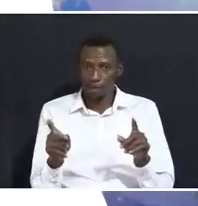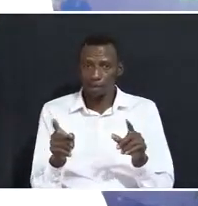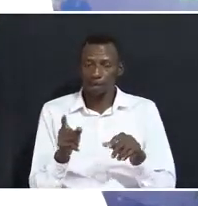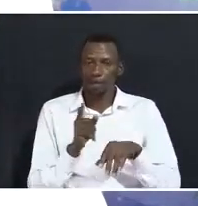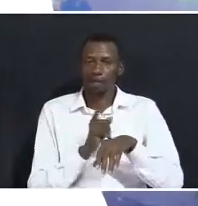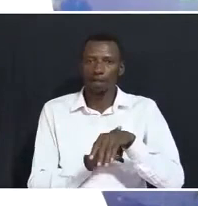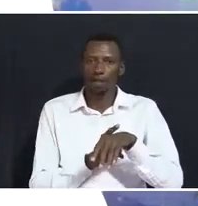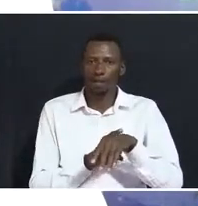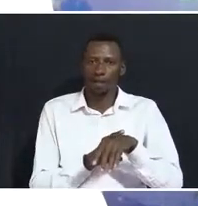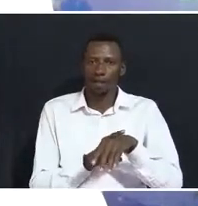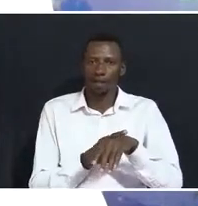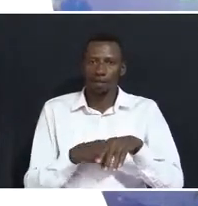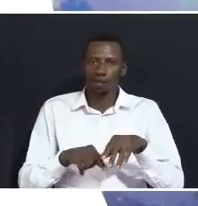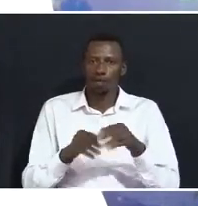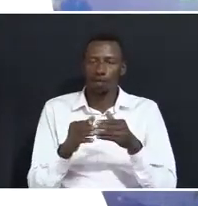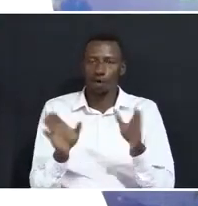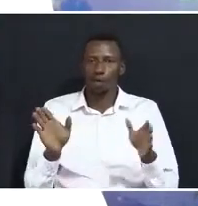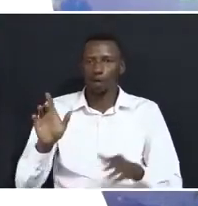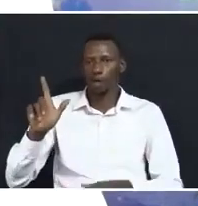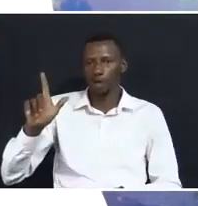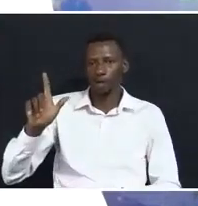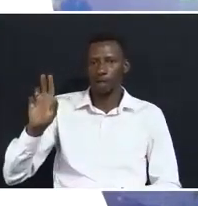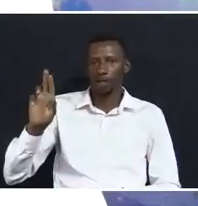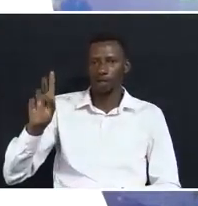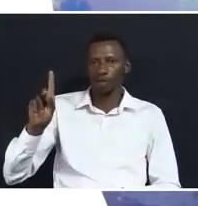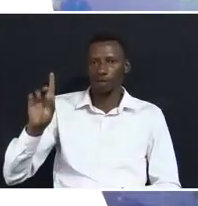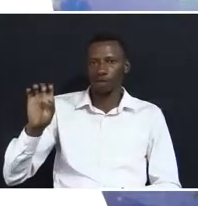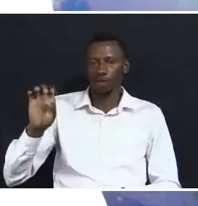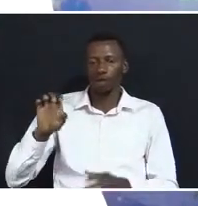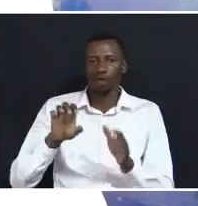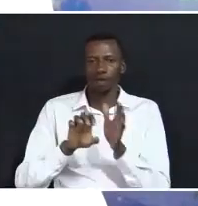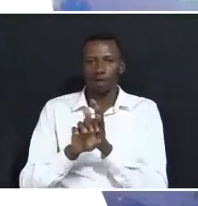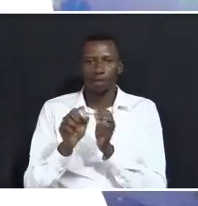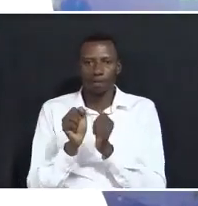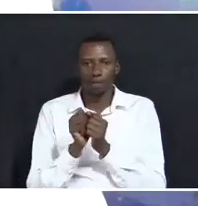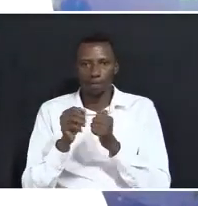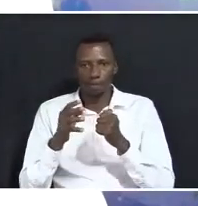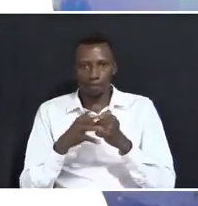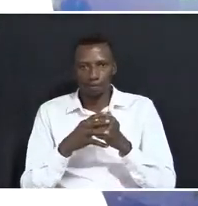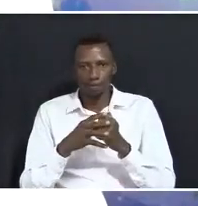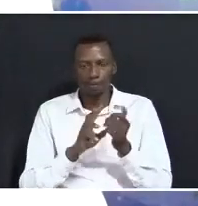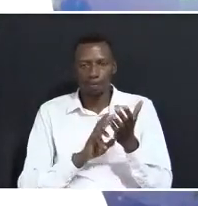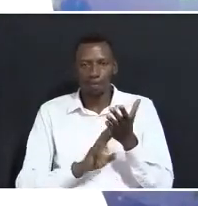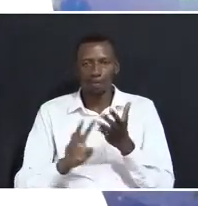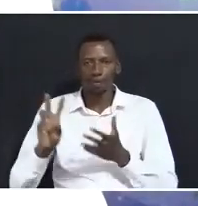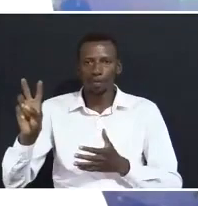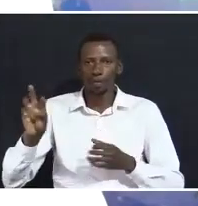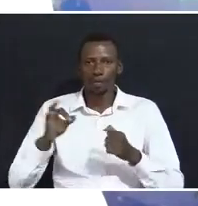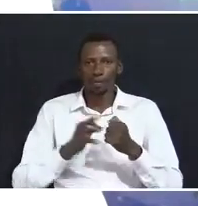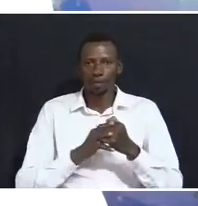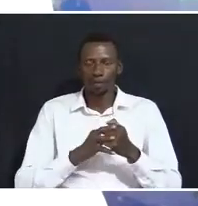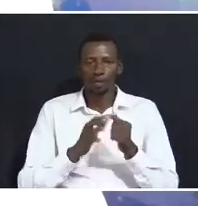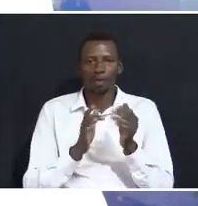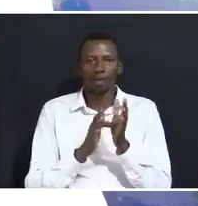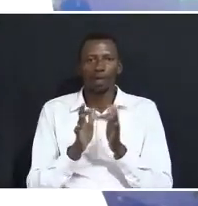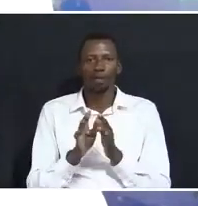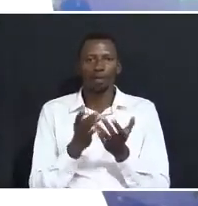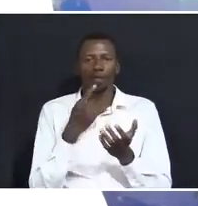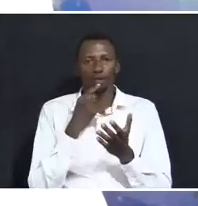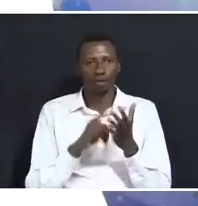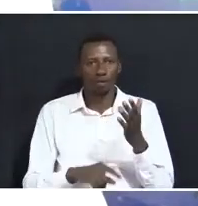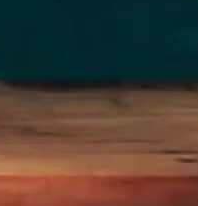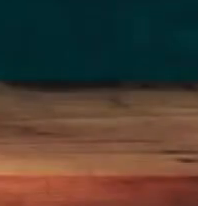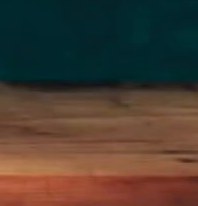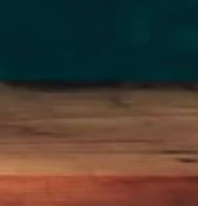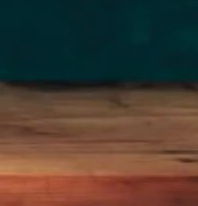to Luke chapter 19, verse 28, the Bible tells us that